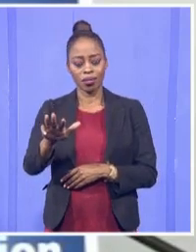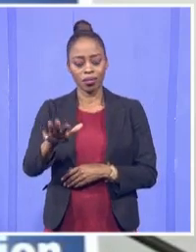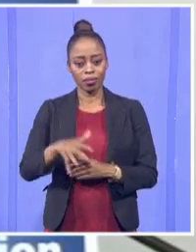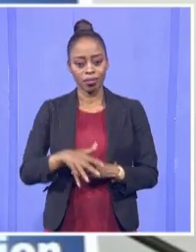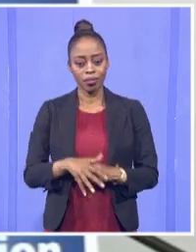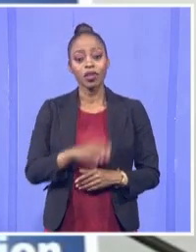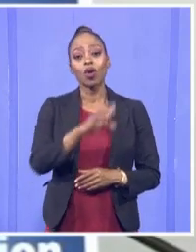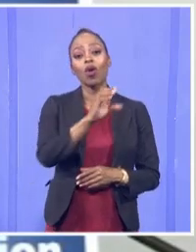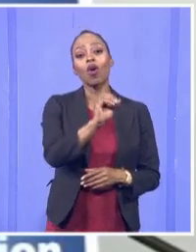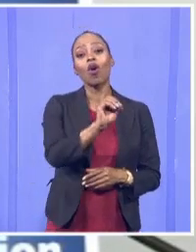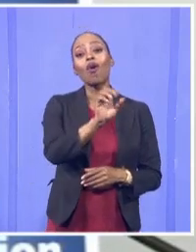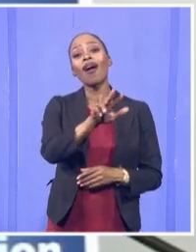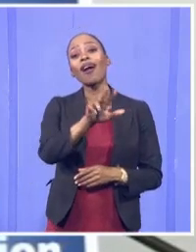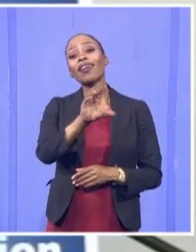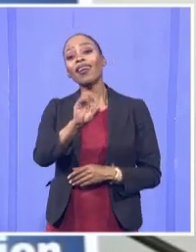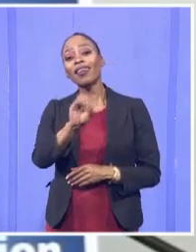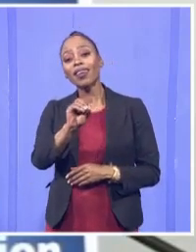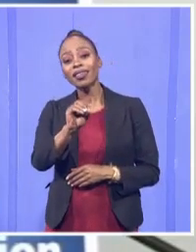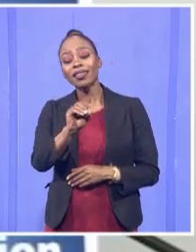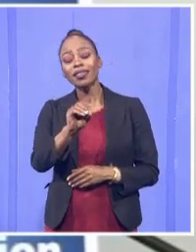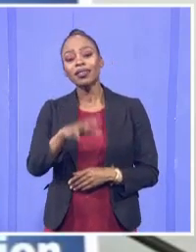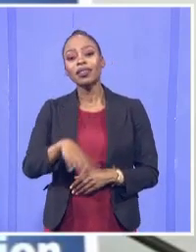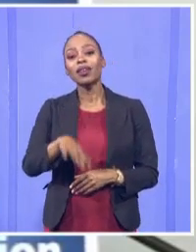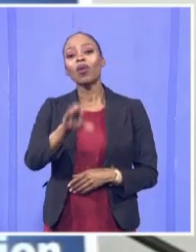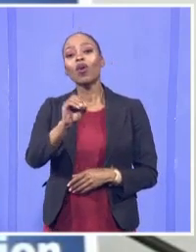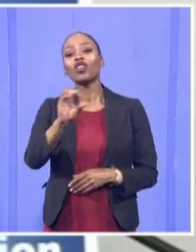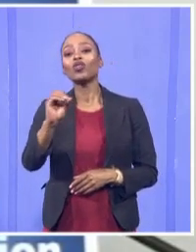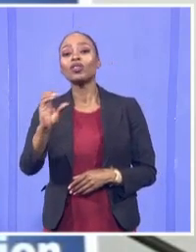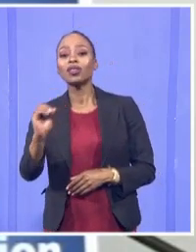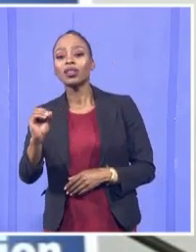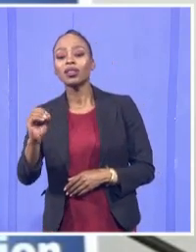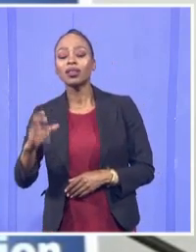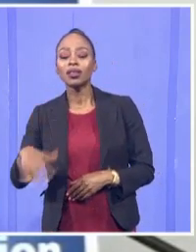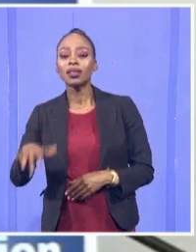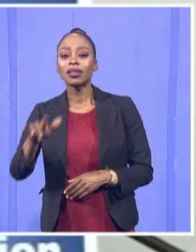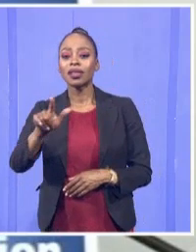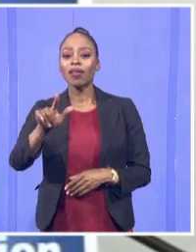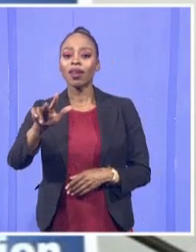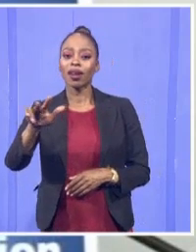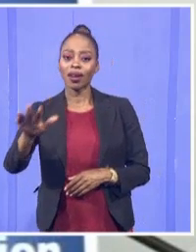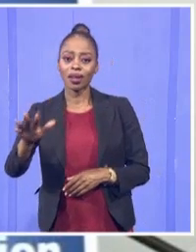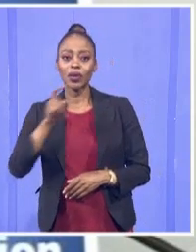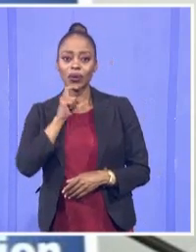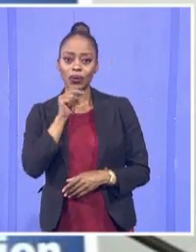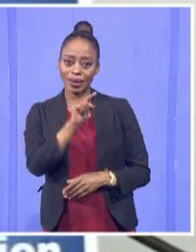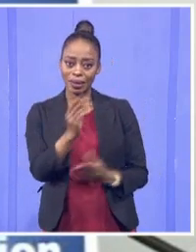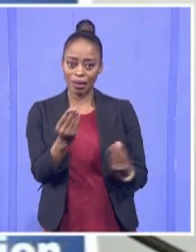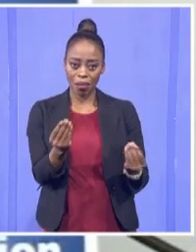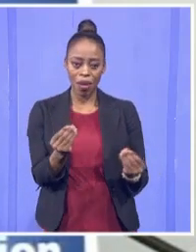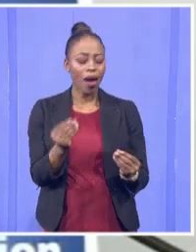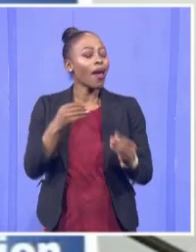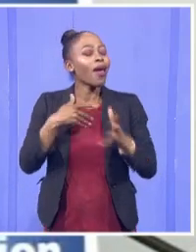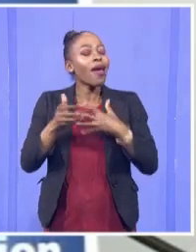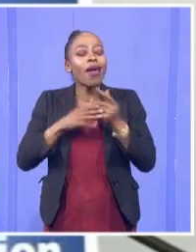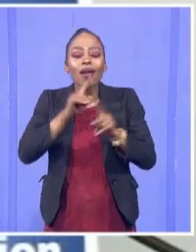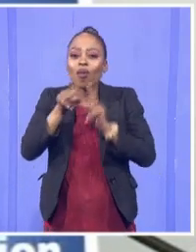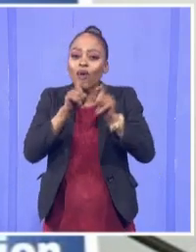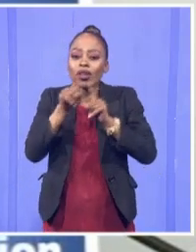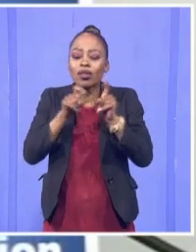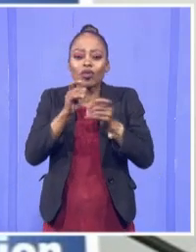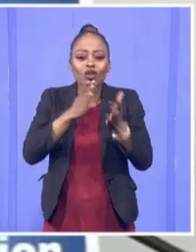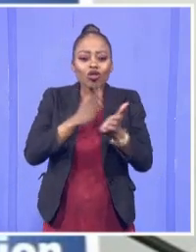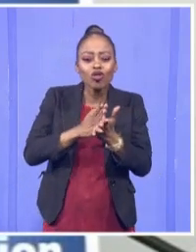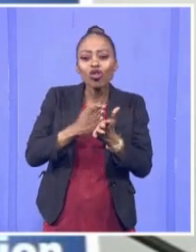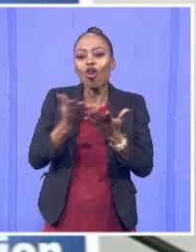That's 0800 000 789 for all the inquiries on